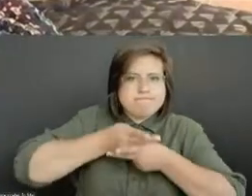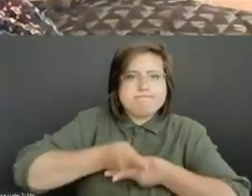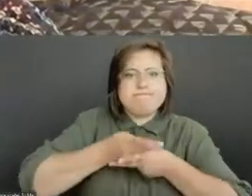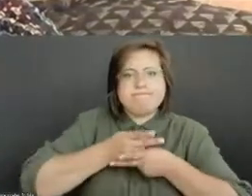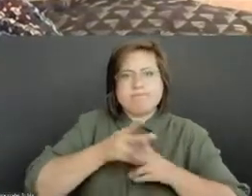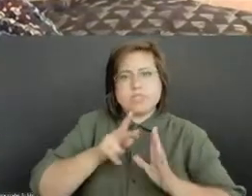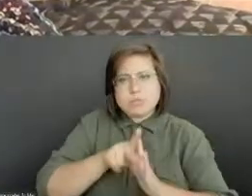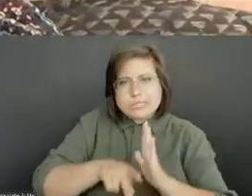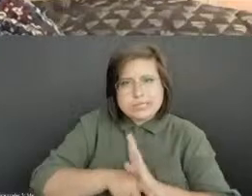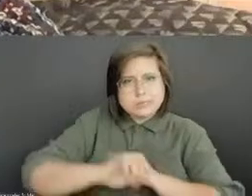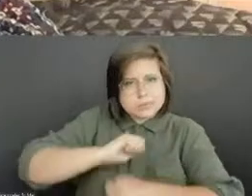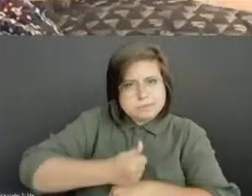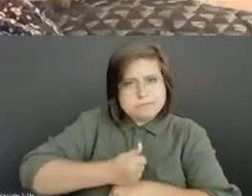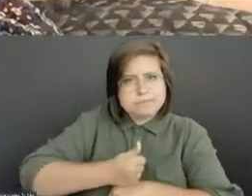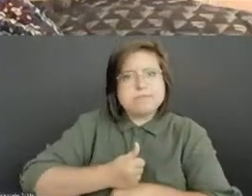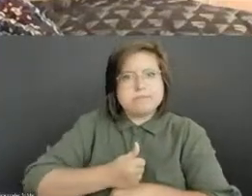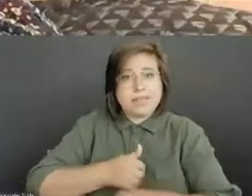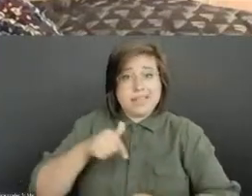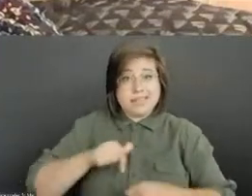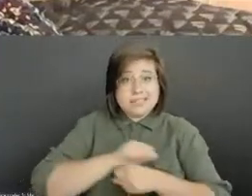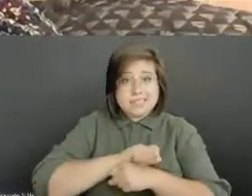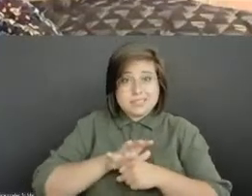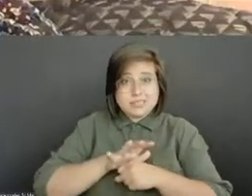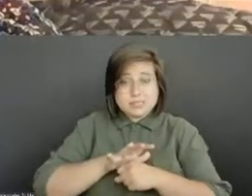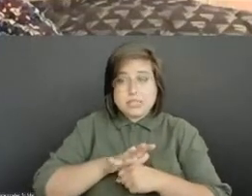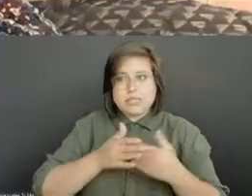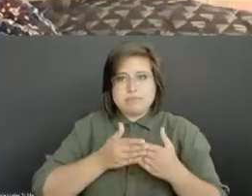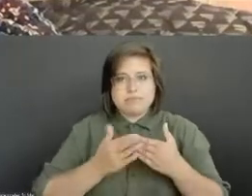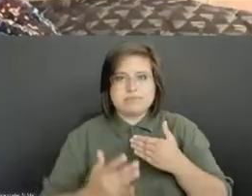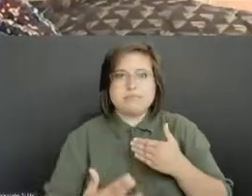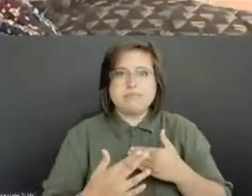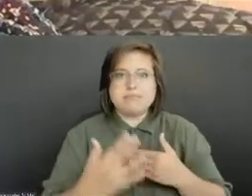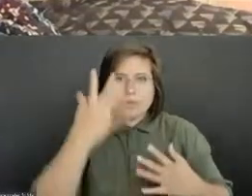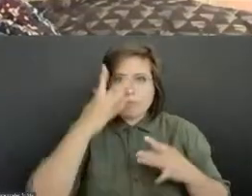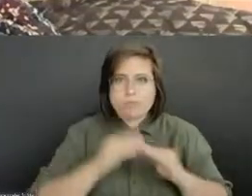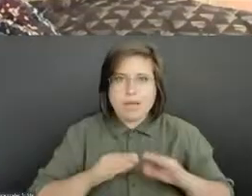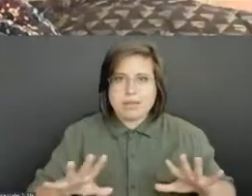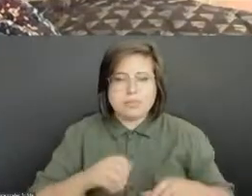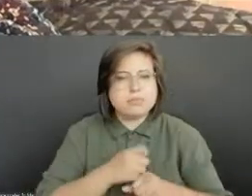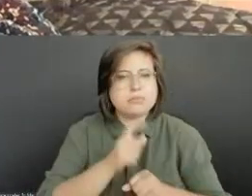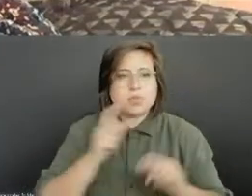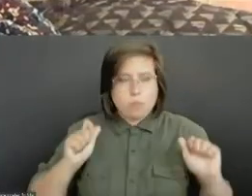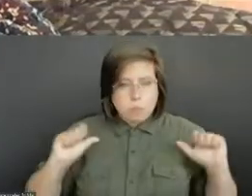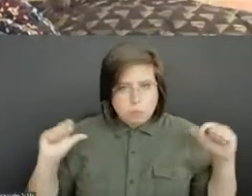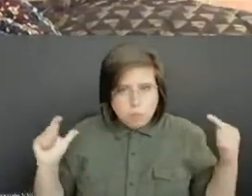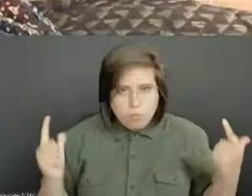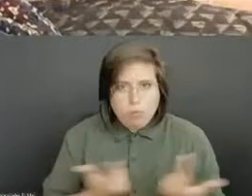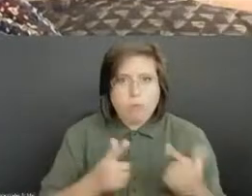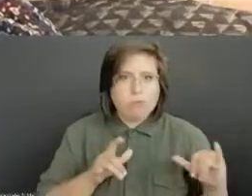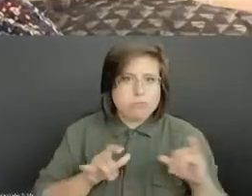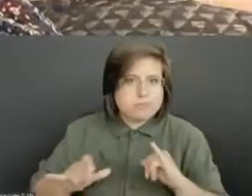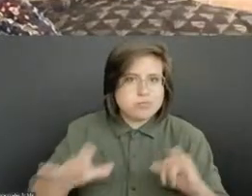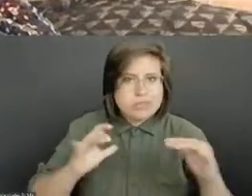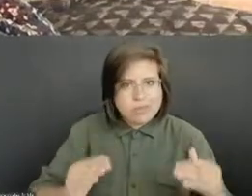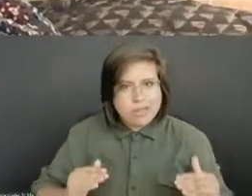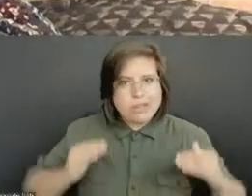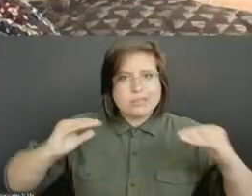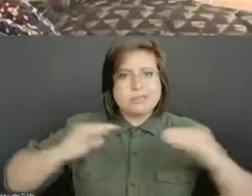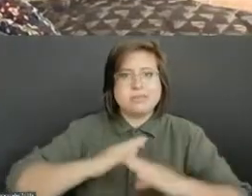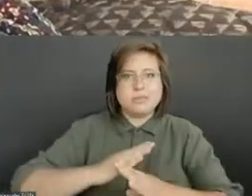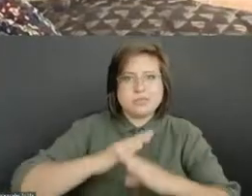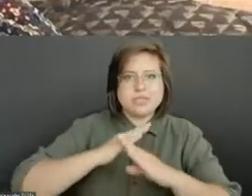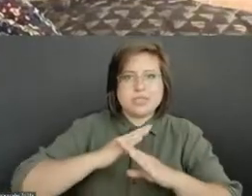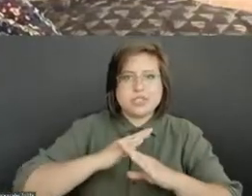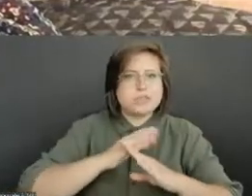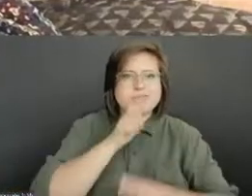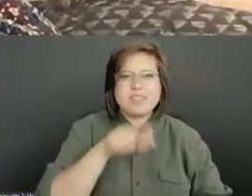pandemic and every future pandemic, and we must ensure that everyone has the highest level of protections, not just the ICU